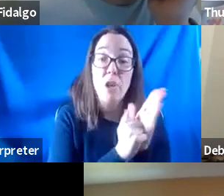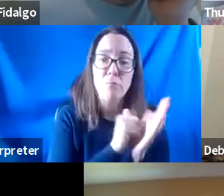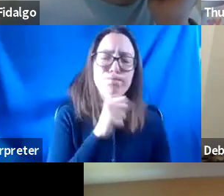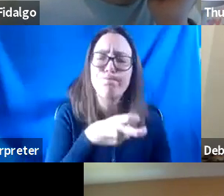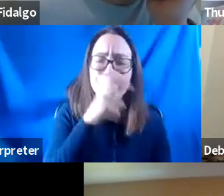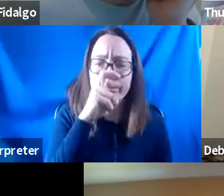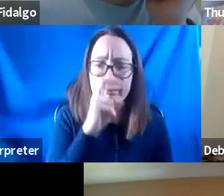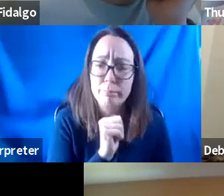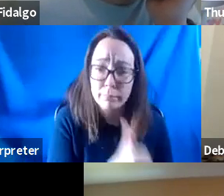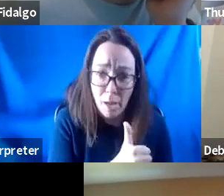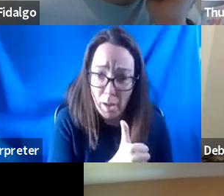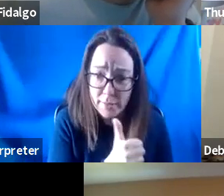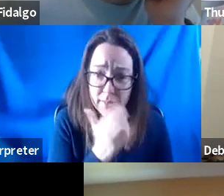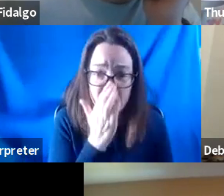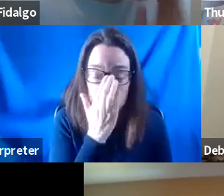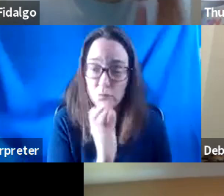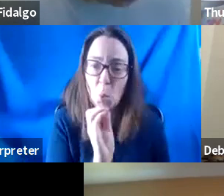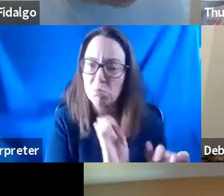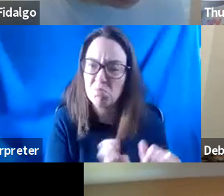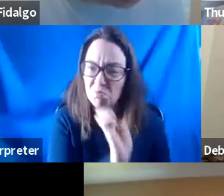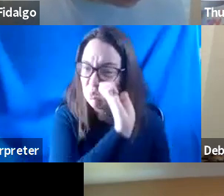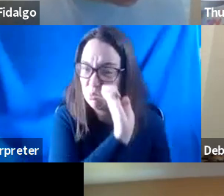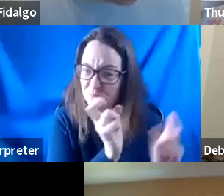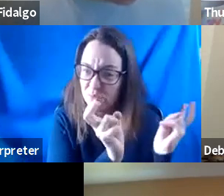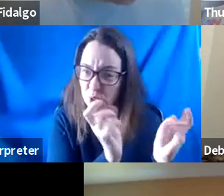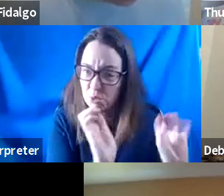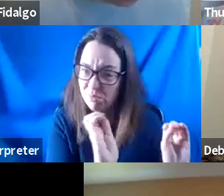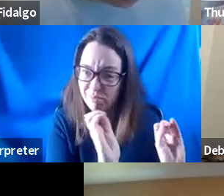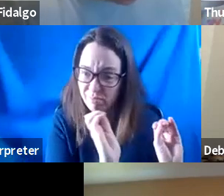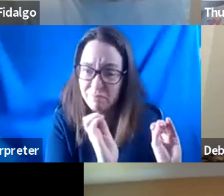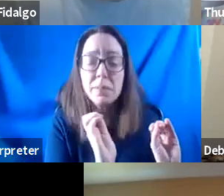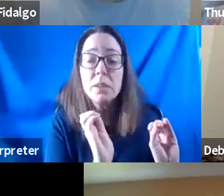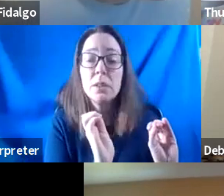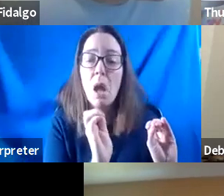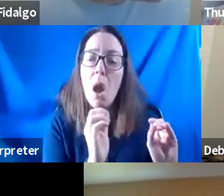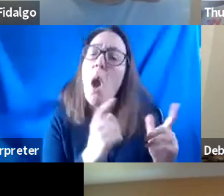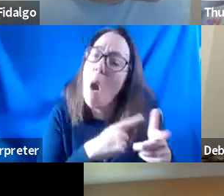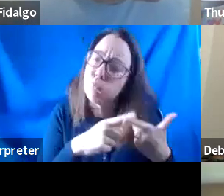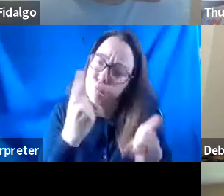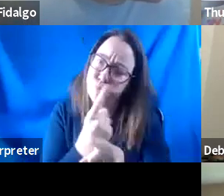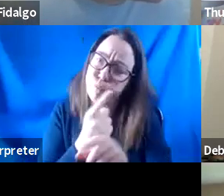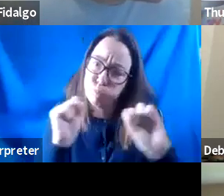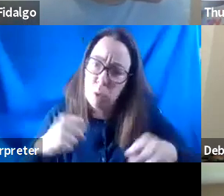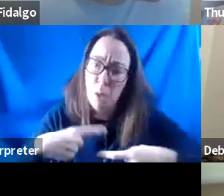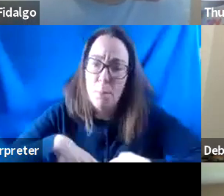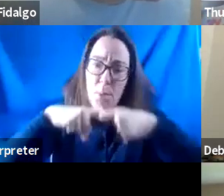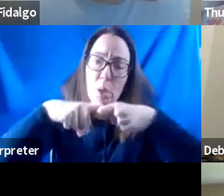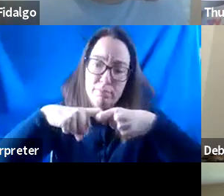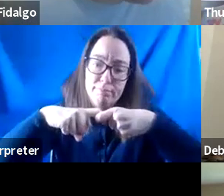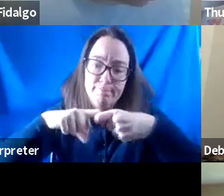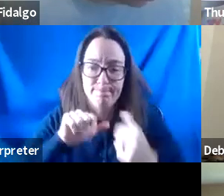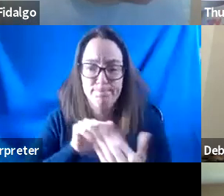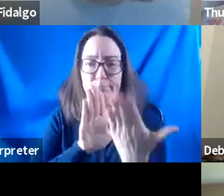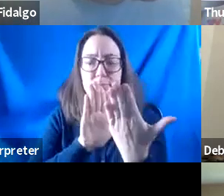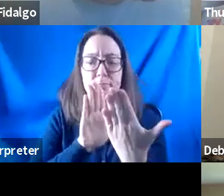have an urgent issue that has to be decided on or acted upon, then maybe you can take the time to address it